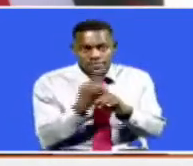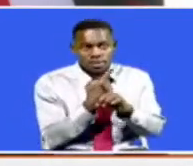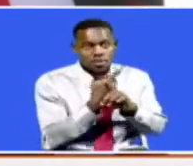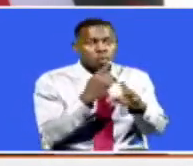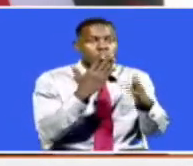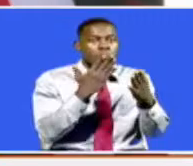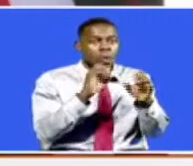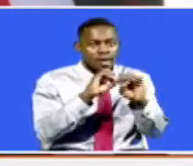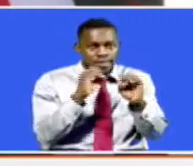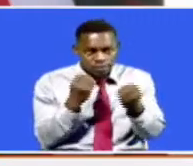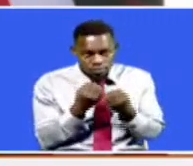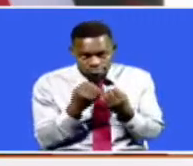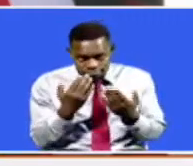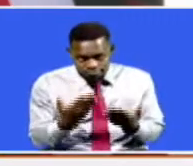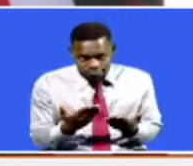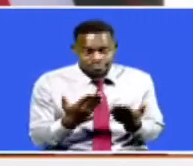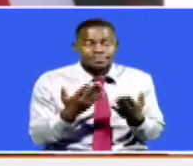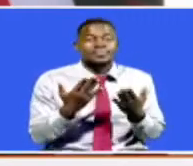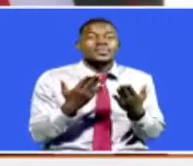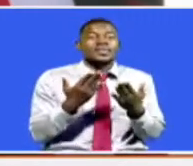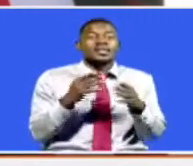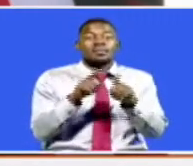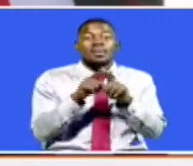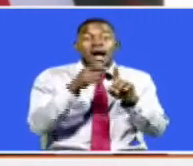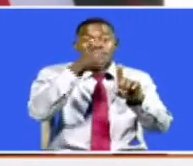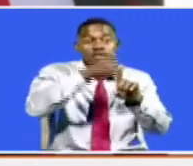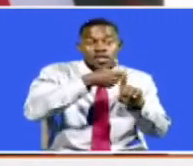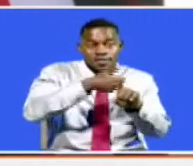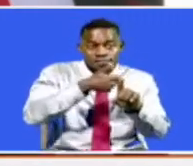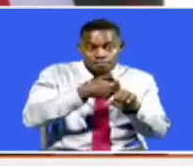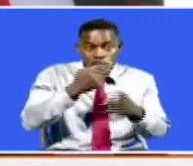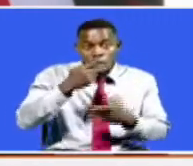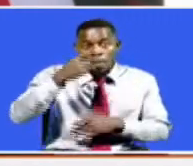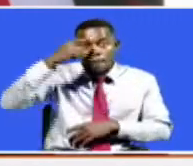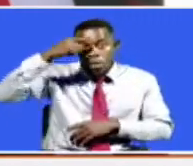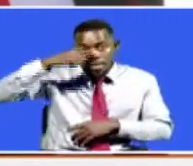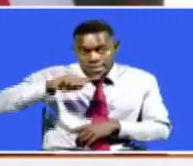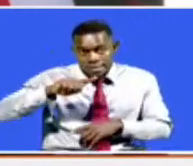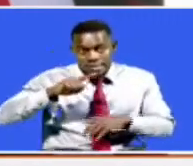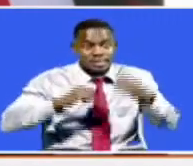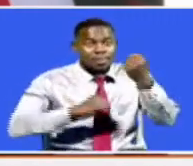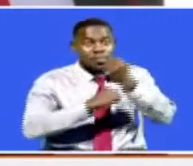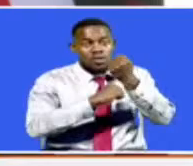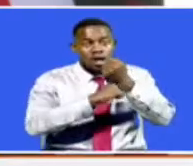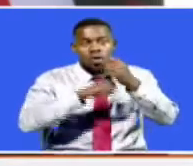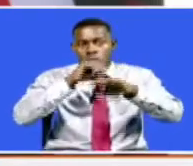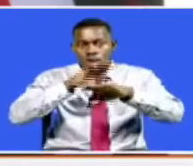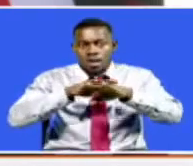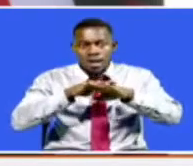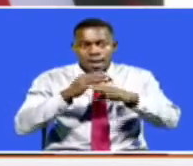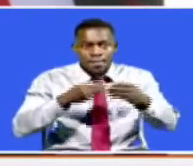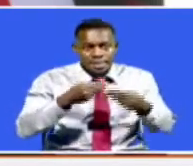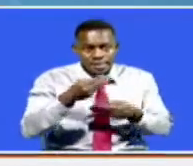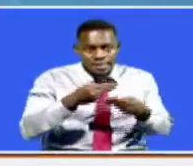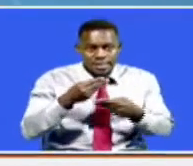developmental, and other stakeholders to advocate for policies that support conducive business